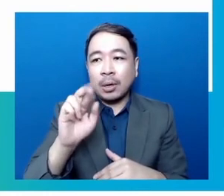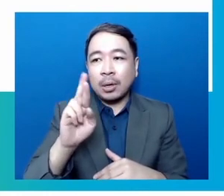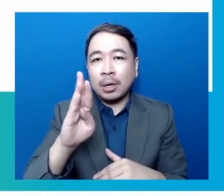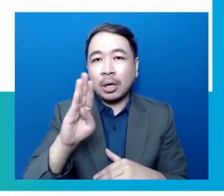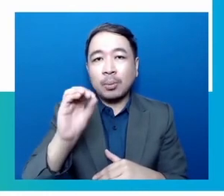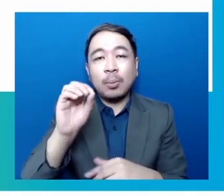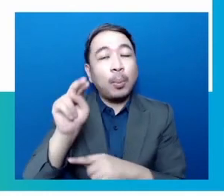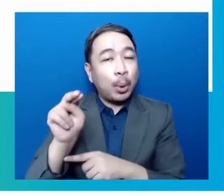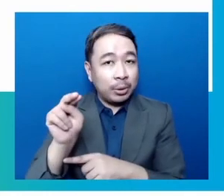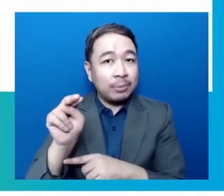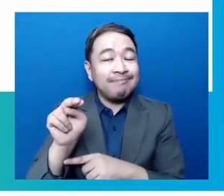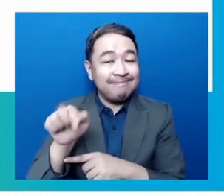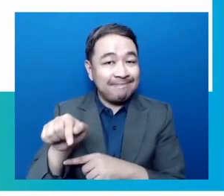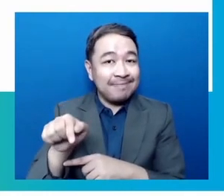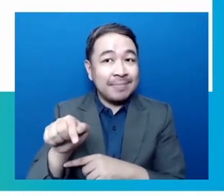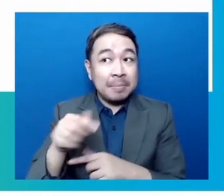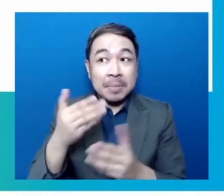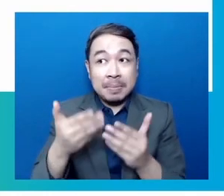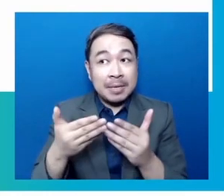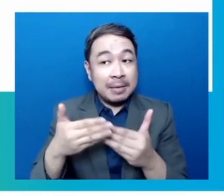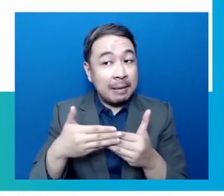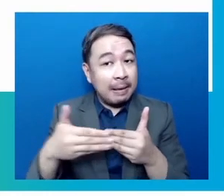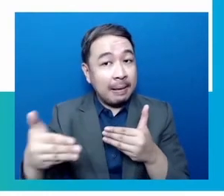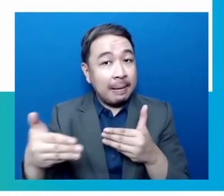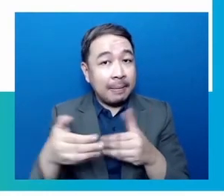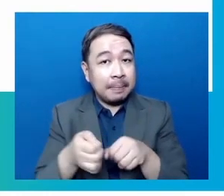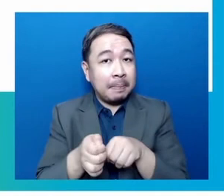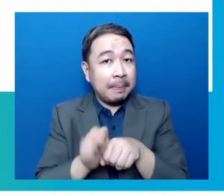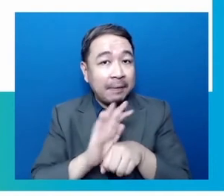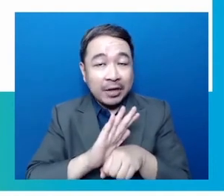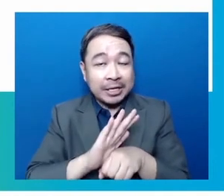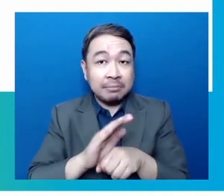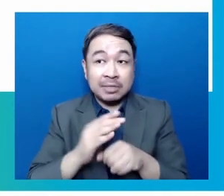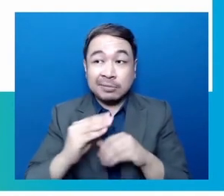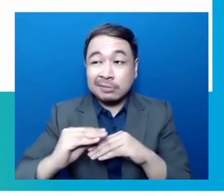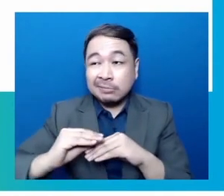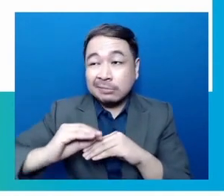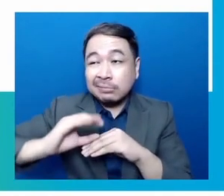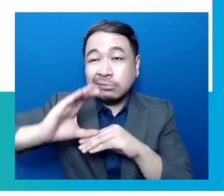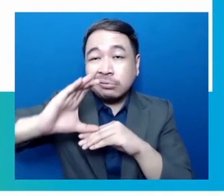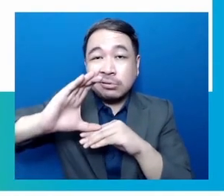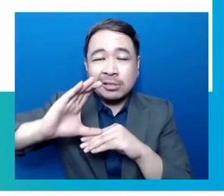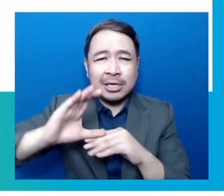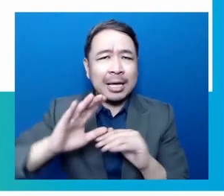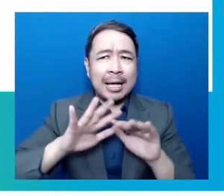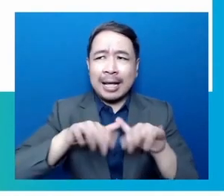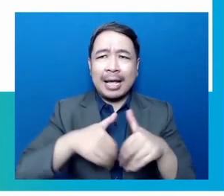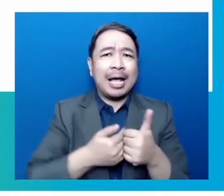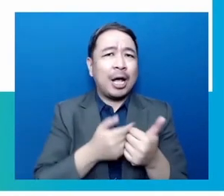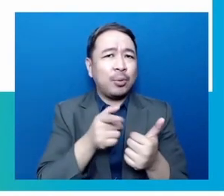probably increase. Are there any plans to support renewables in the Karak region?